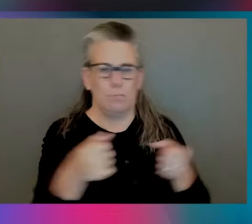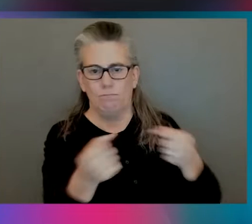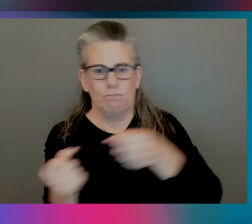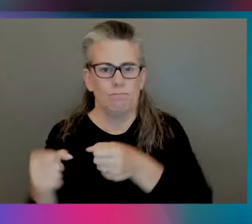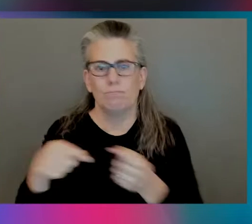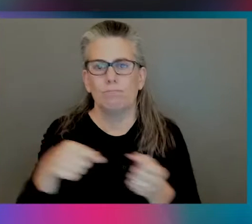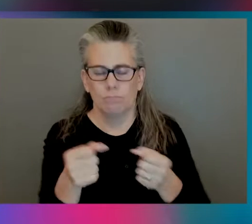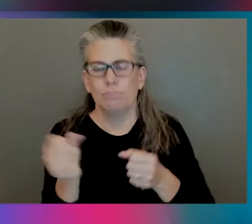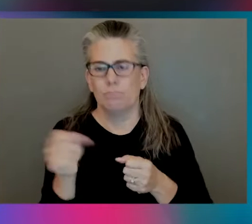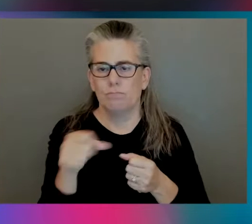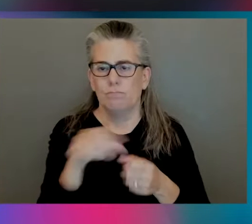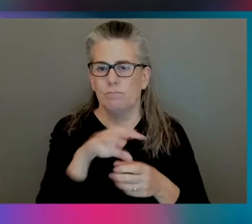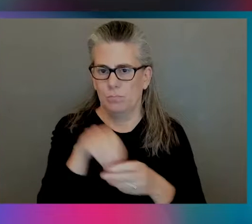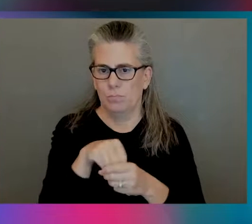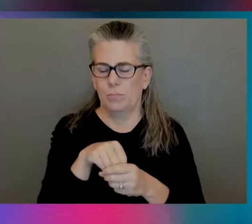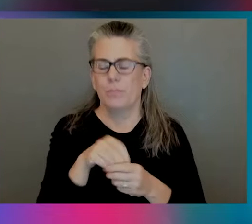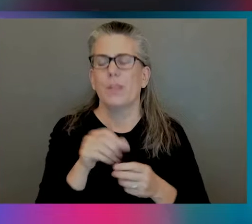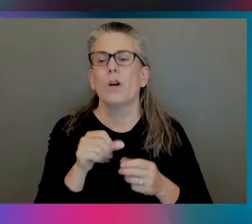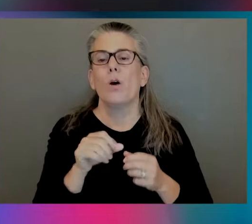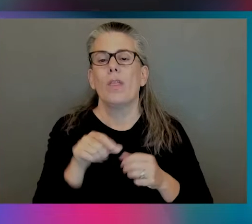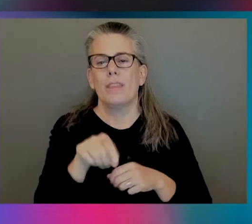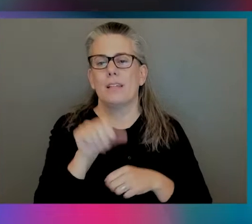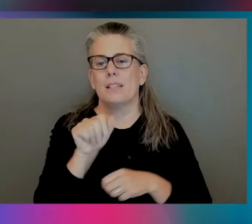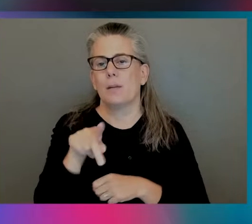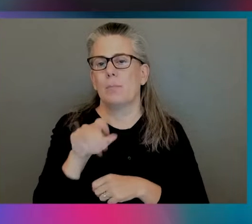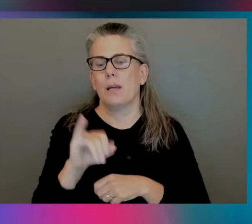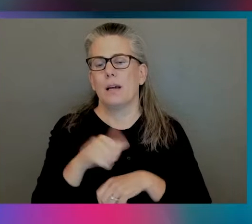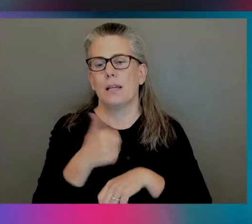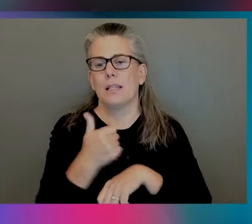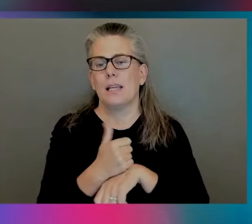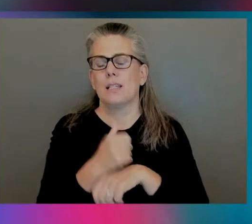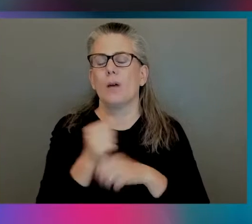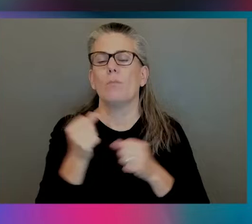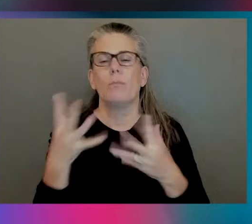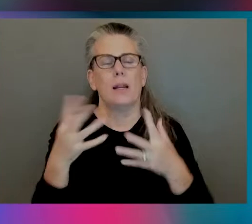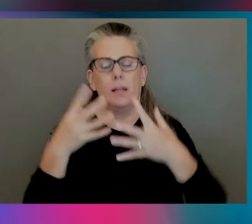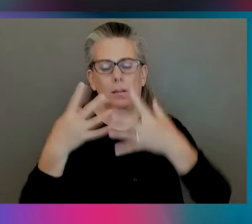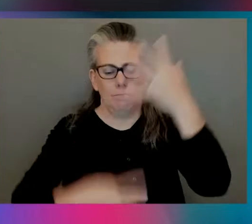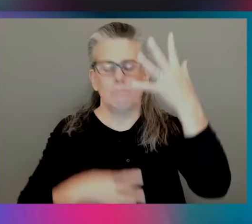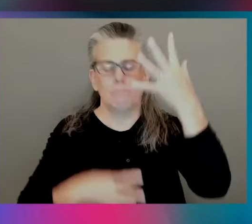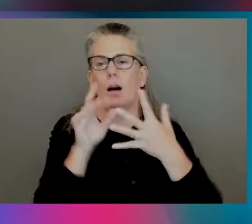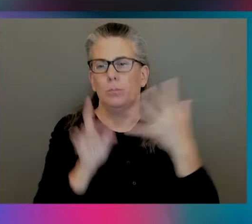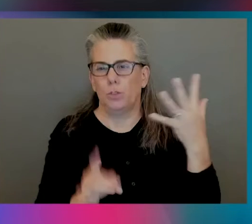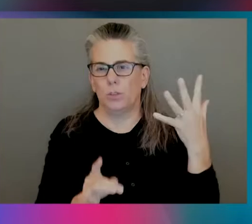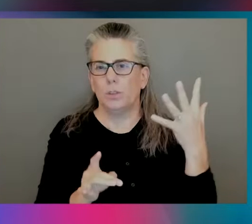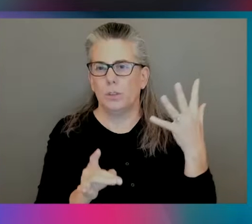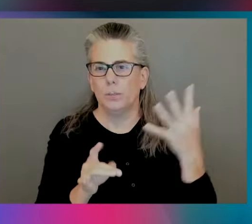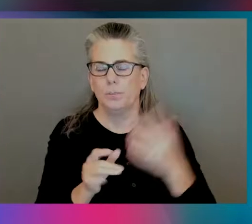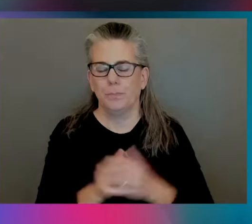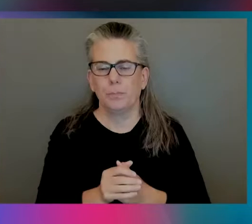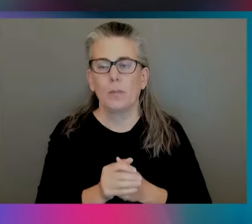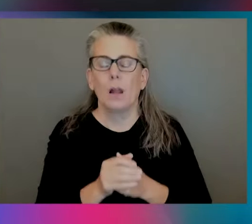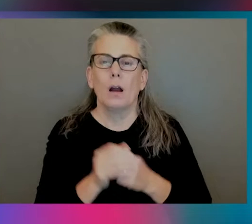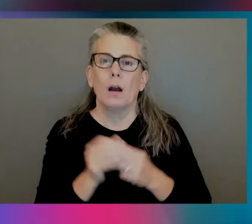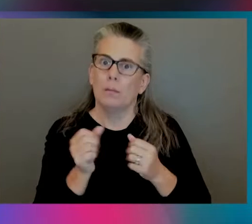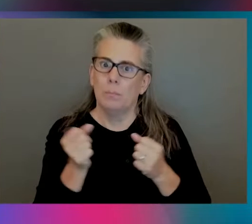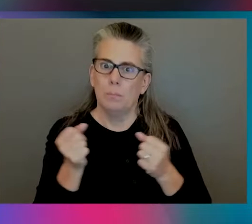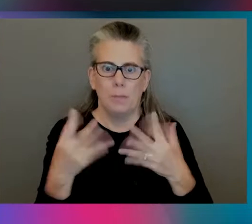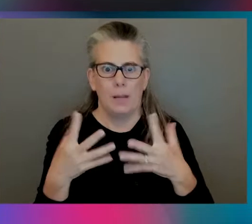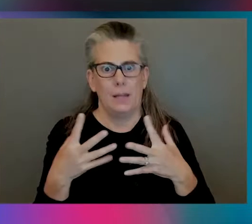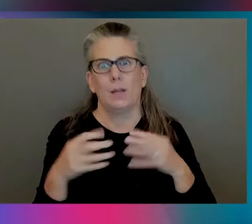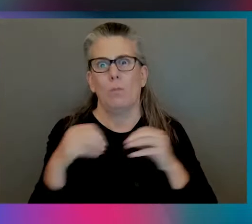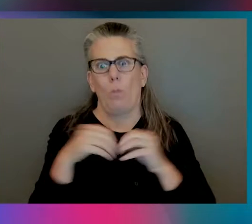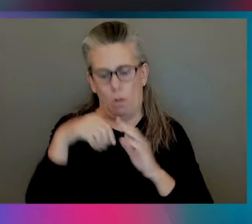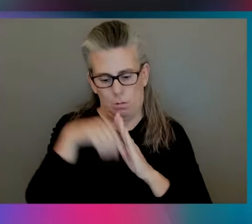up options to solve all sorts of optimization problems. And we're just starting to crack the surface with the traveling